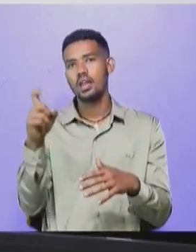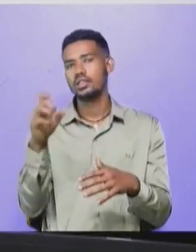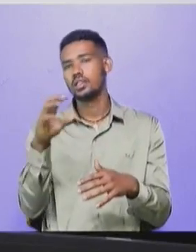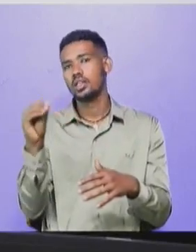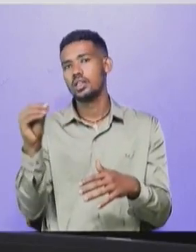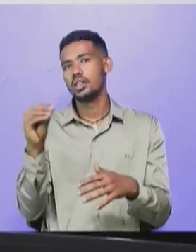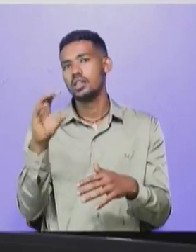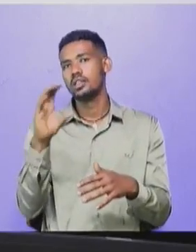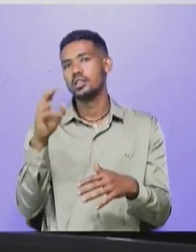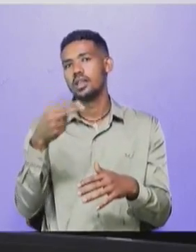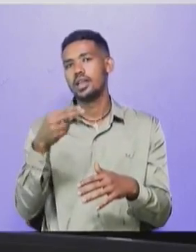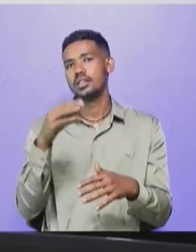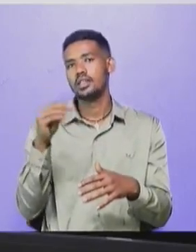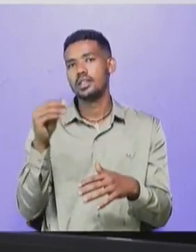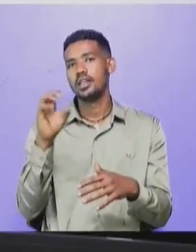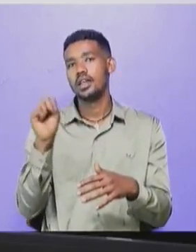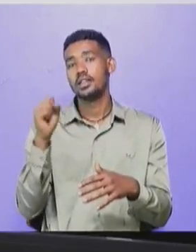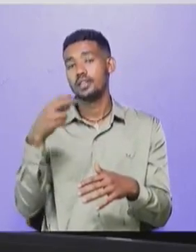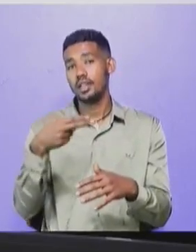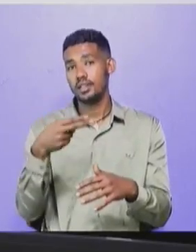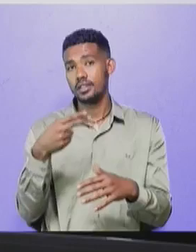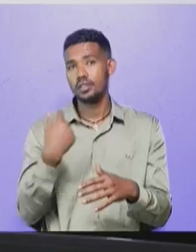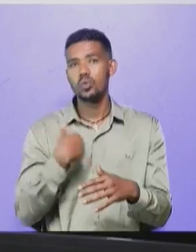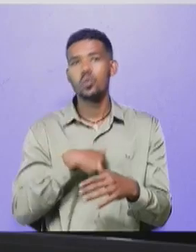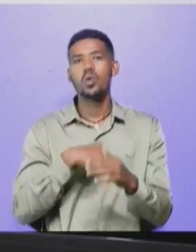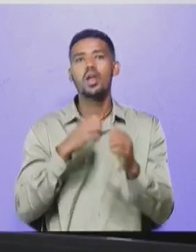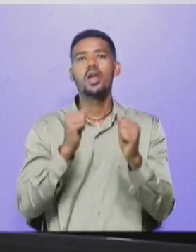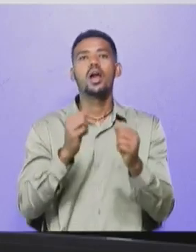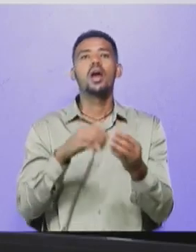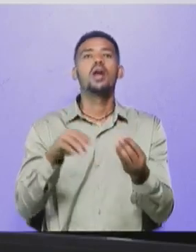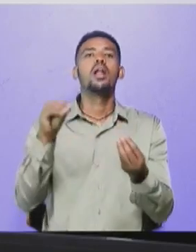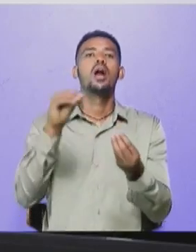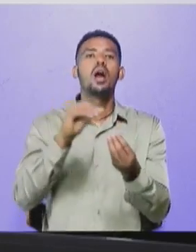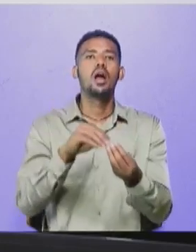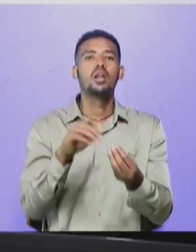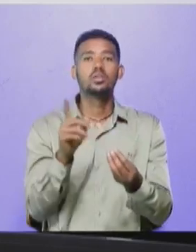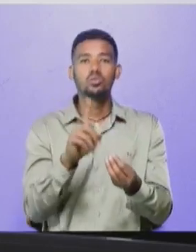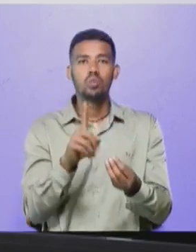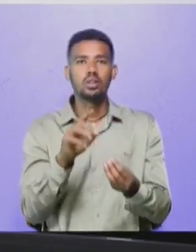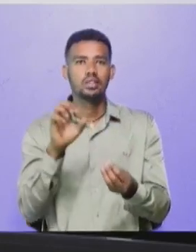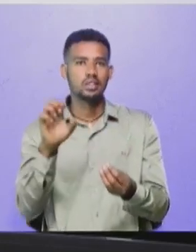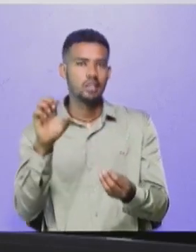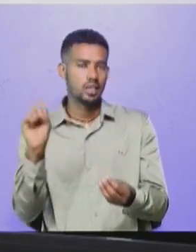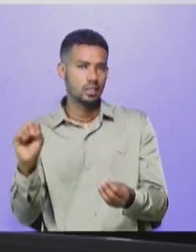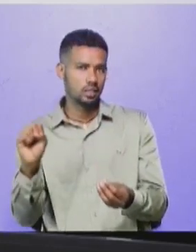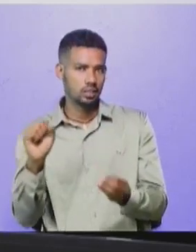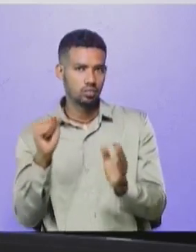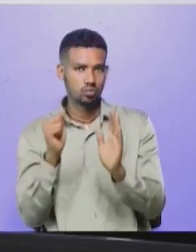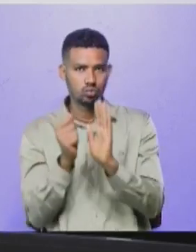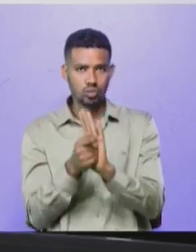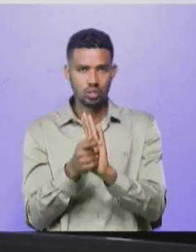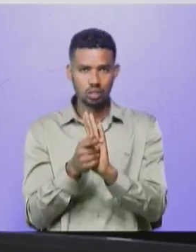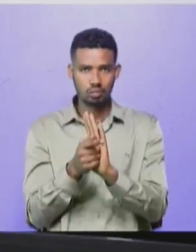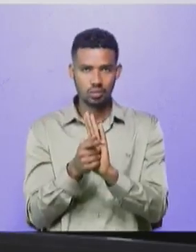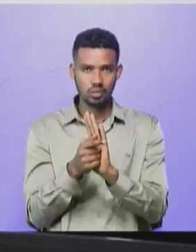also ch and sh, we can add what? Es. For example,